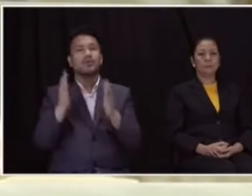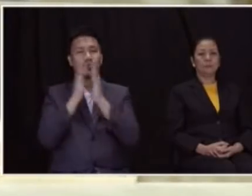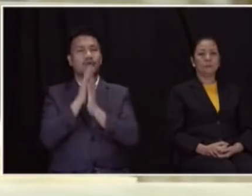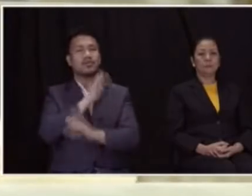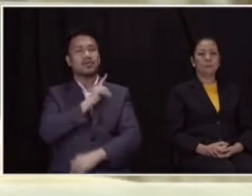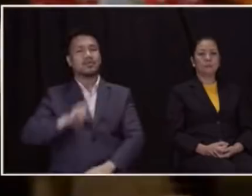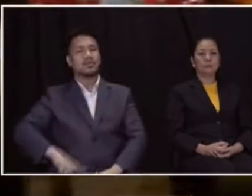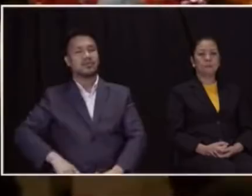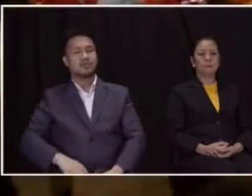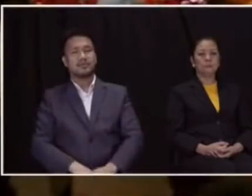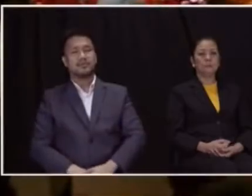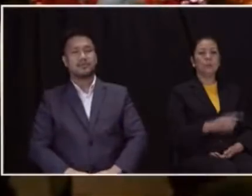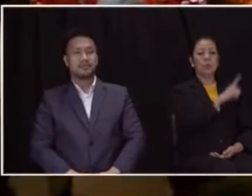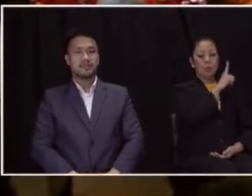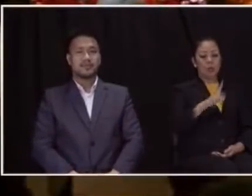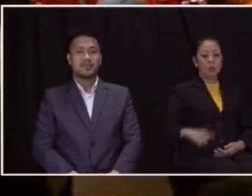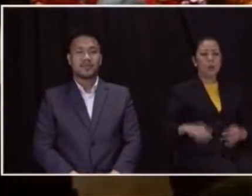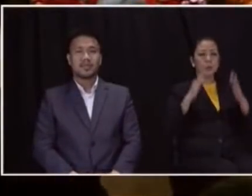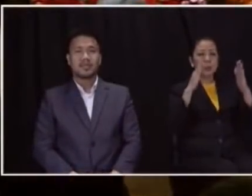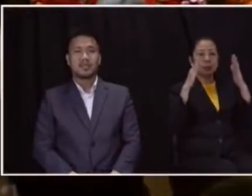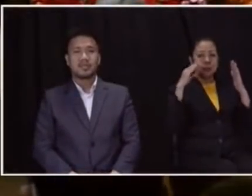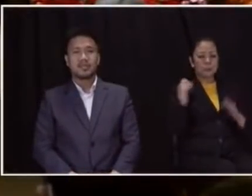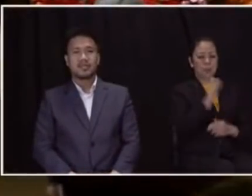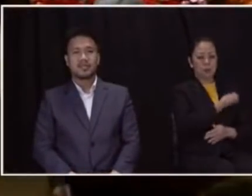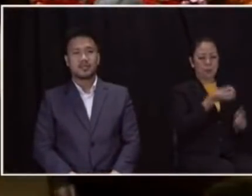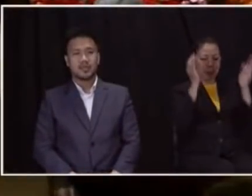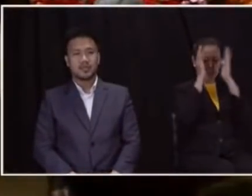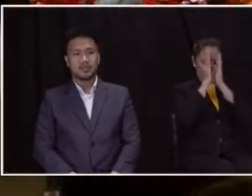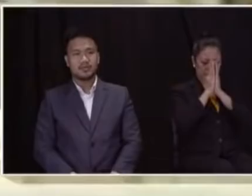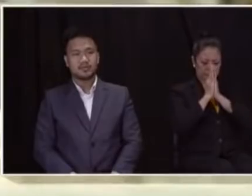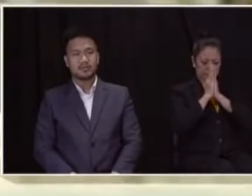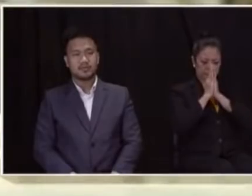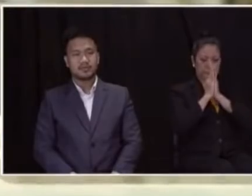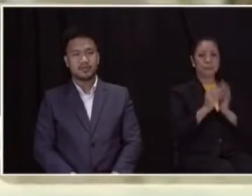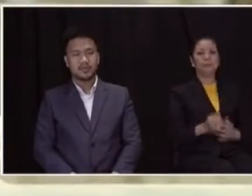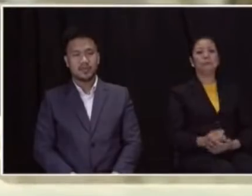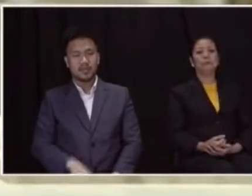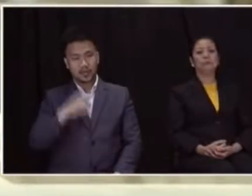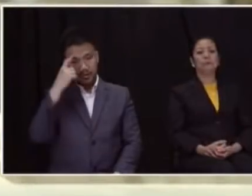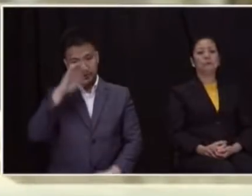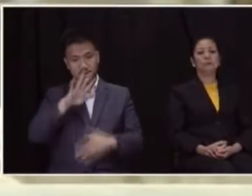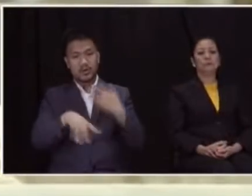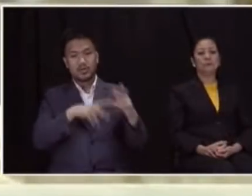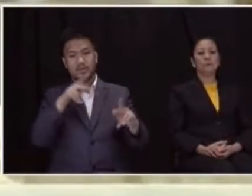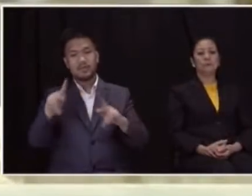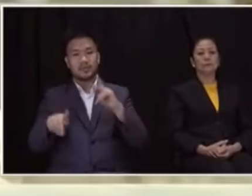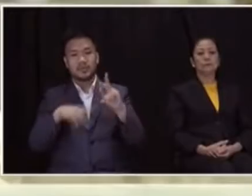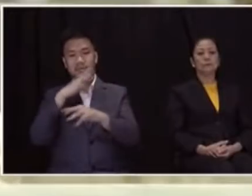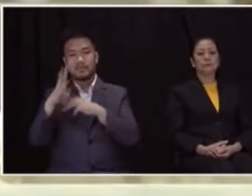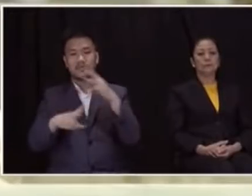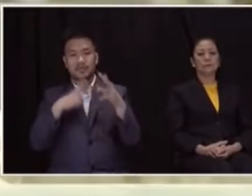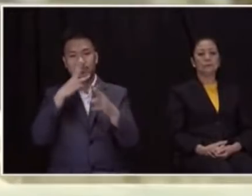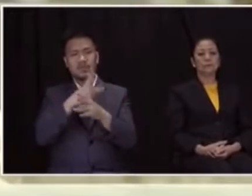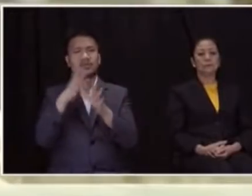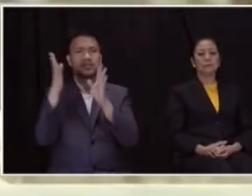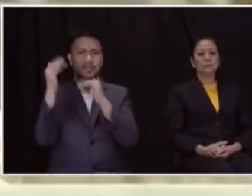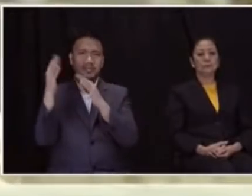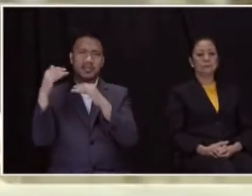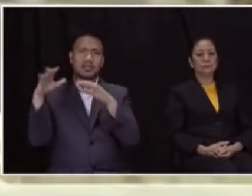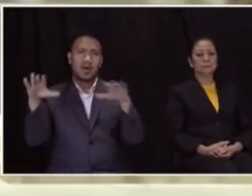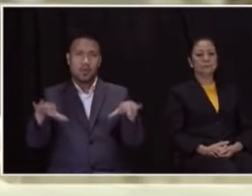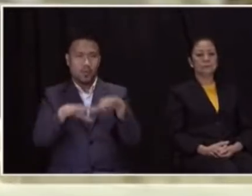to the Lord. Lord, hear our prayer. For all the nations of the world, that they may